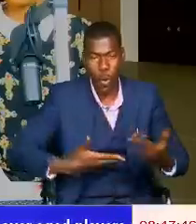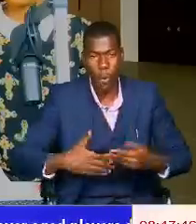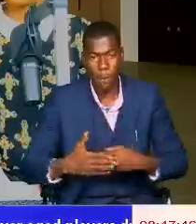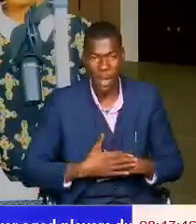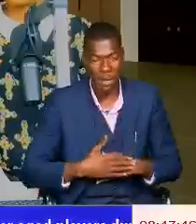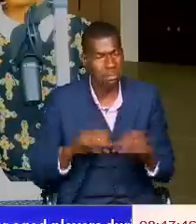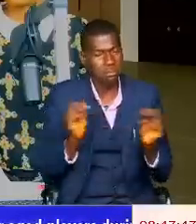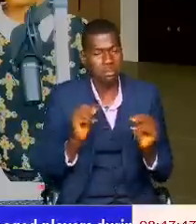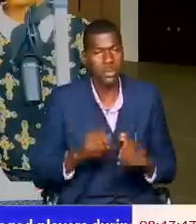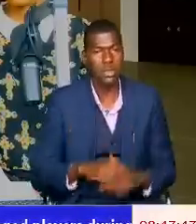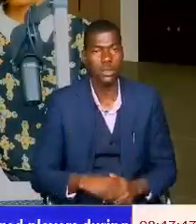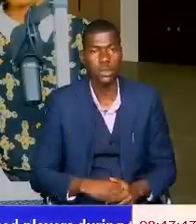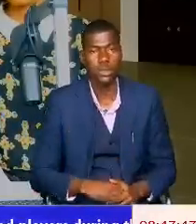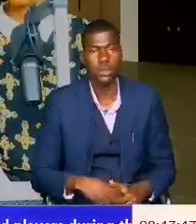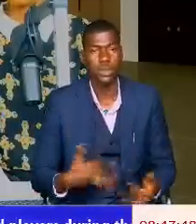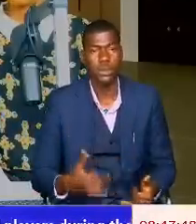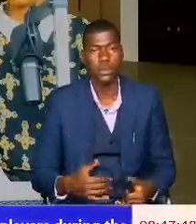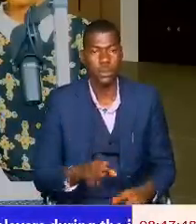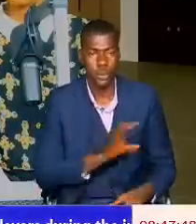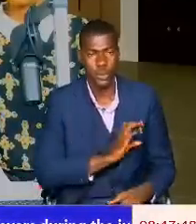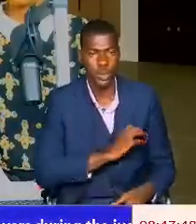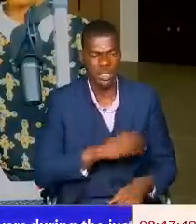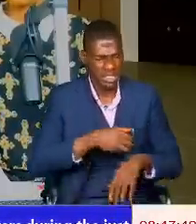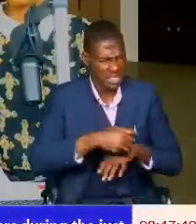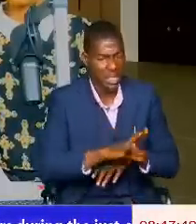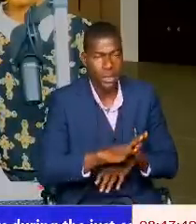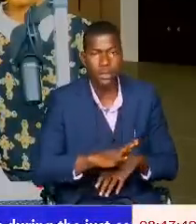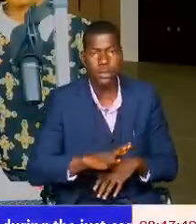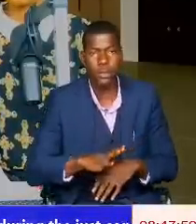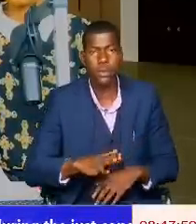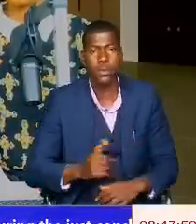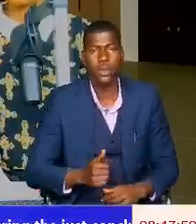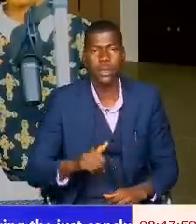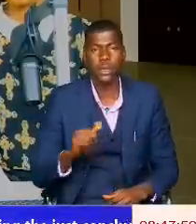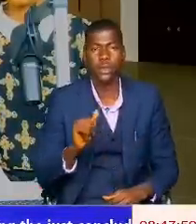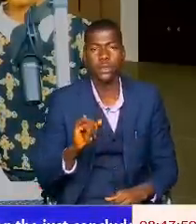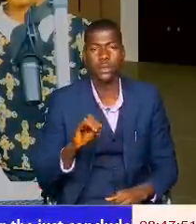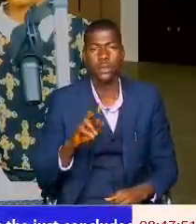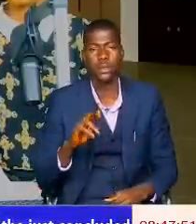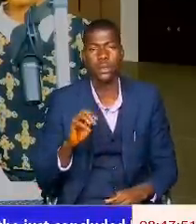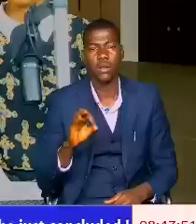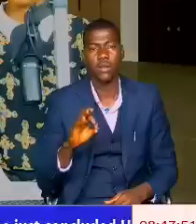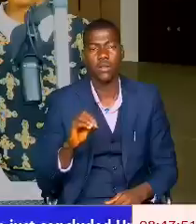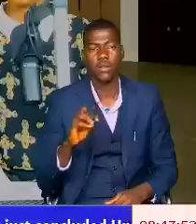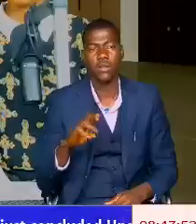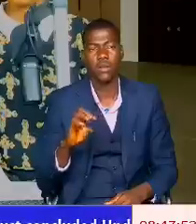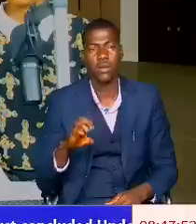dismiss. Air Force, they dismiss. Navy, they dismiss. And you talk, say,